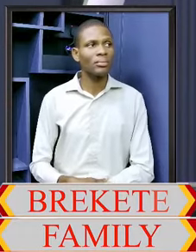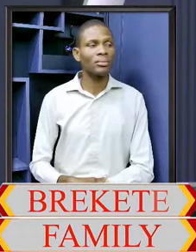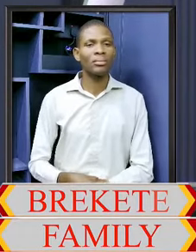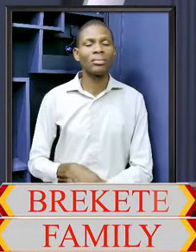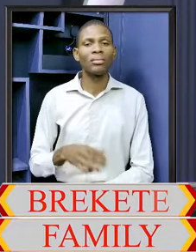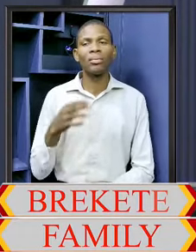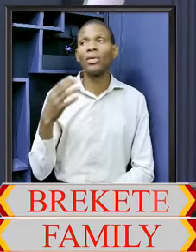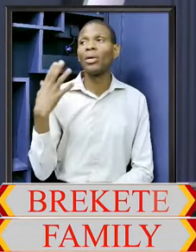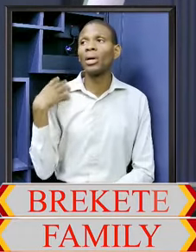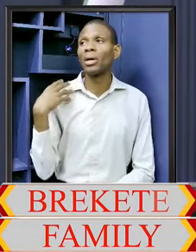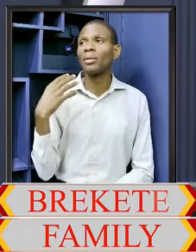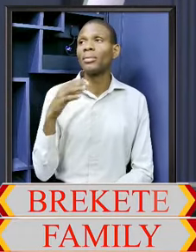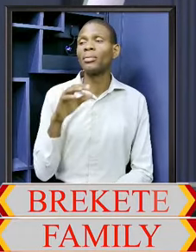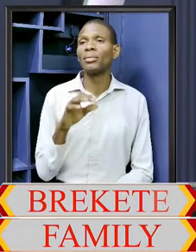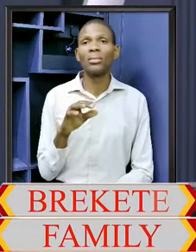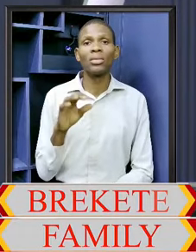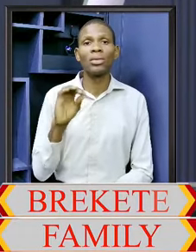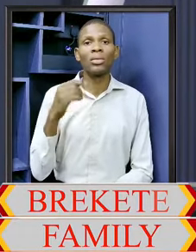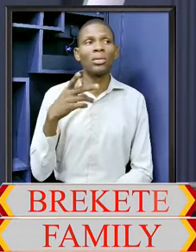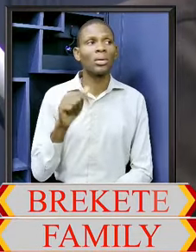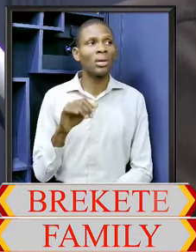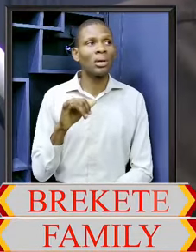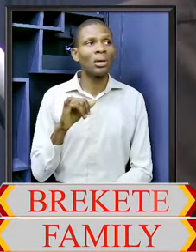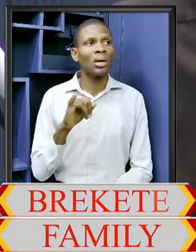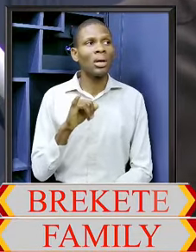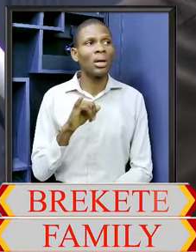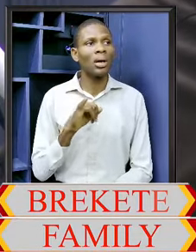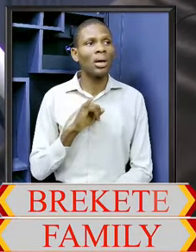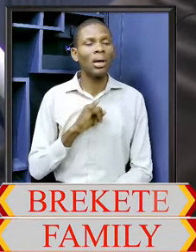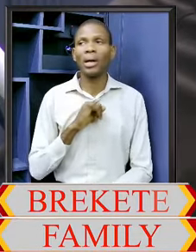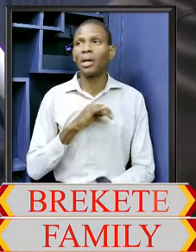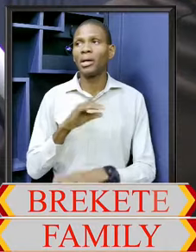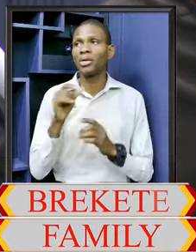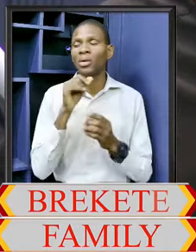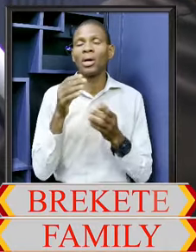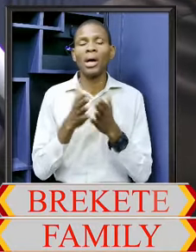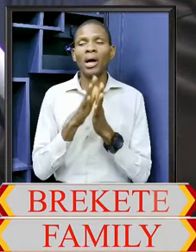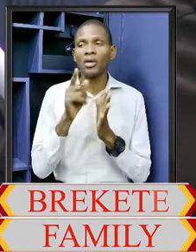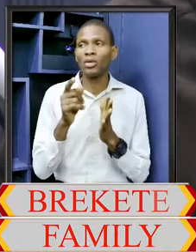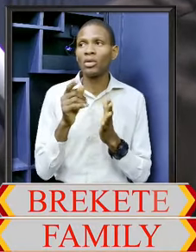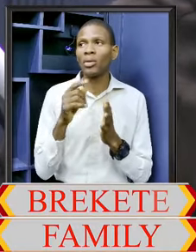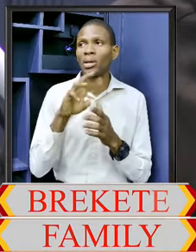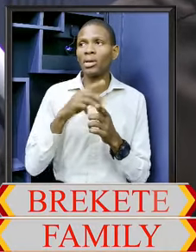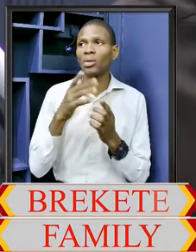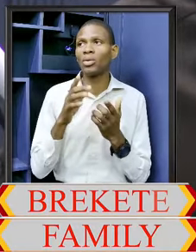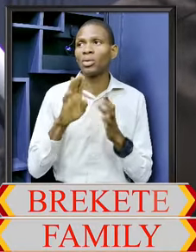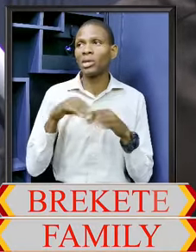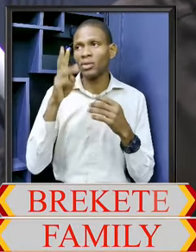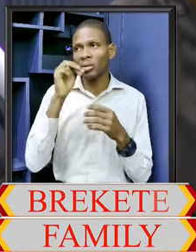sir. Thank you. Oga? Sir. I know ask you whether you won't give him 1 month or not. You won't give him?